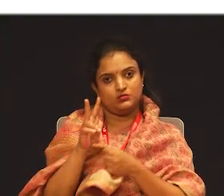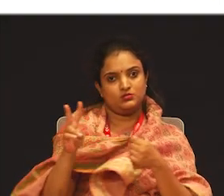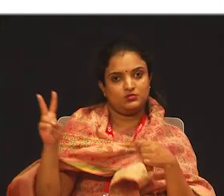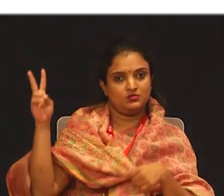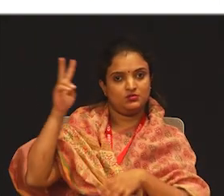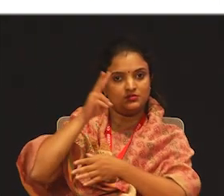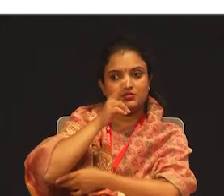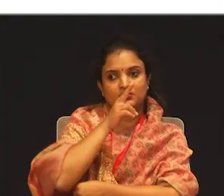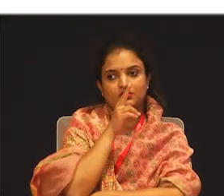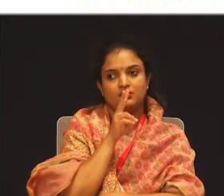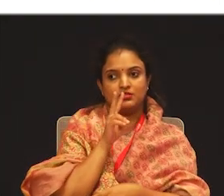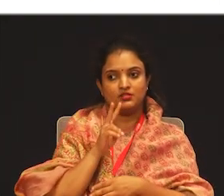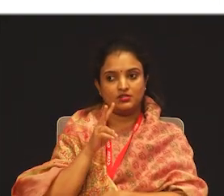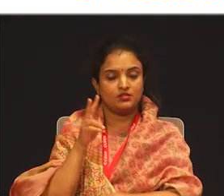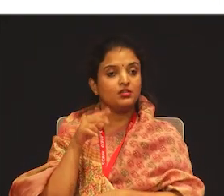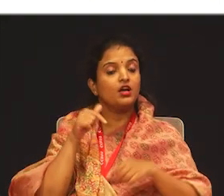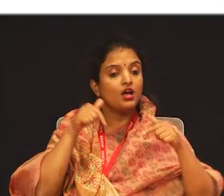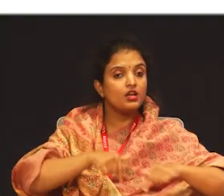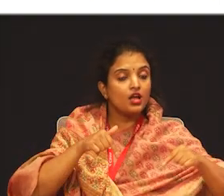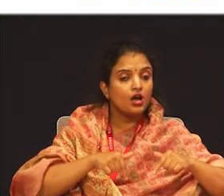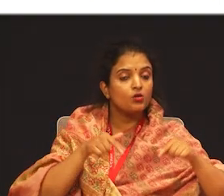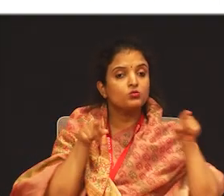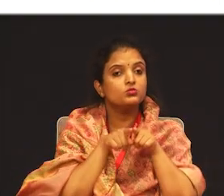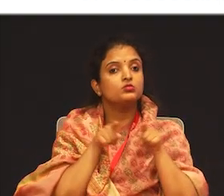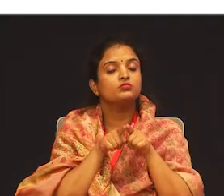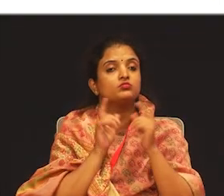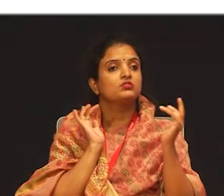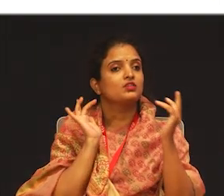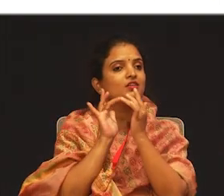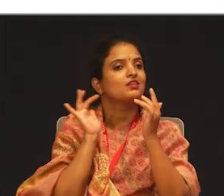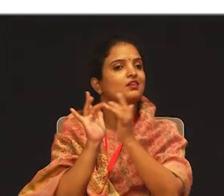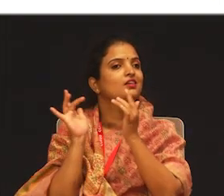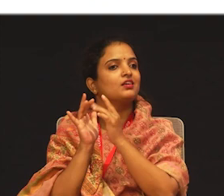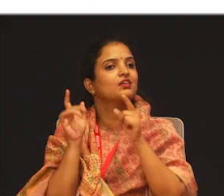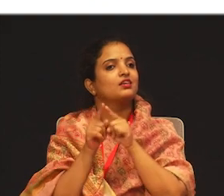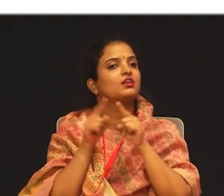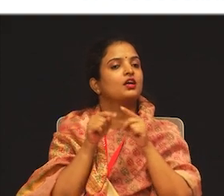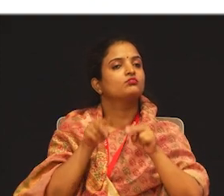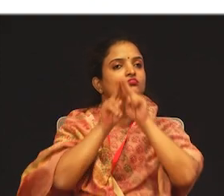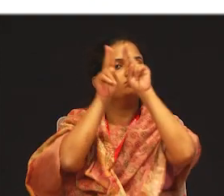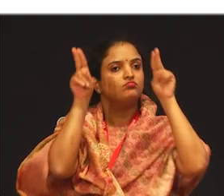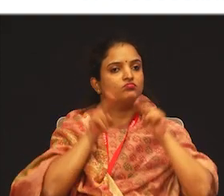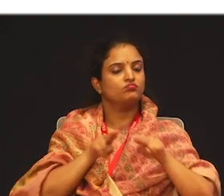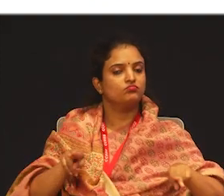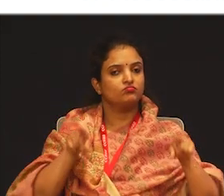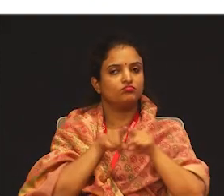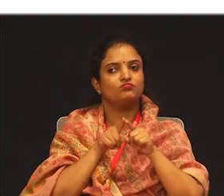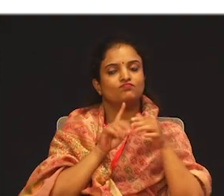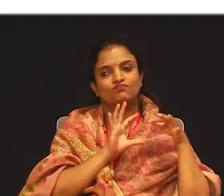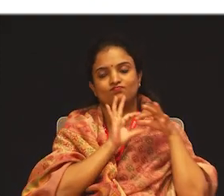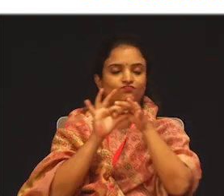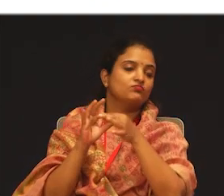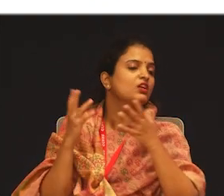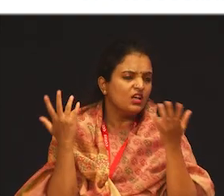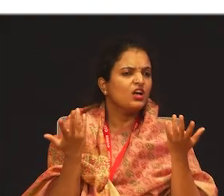right? And they are now making connections at the international level. So